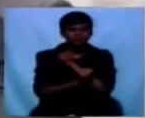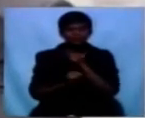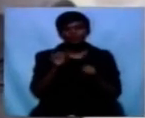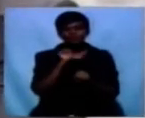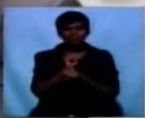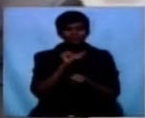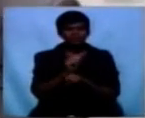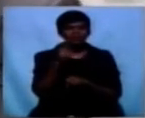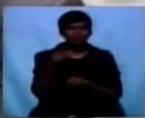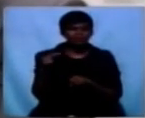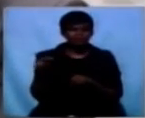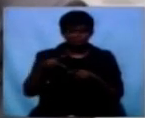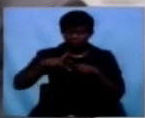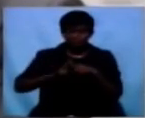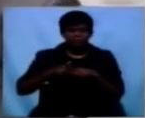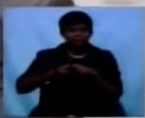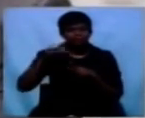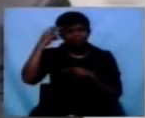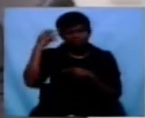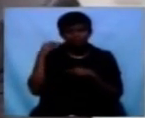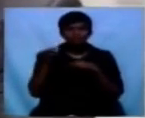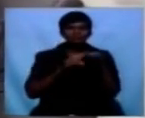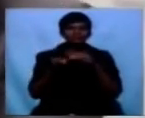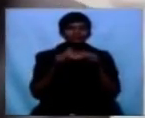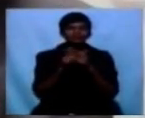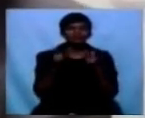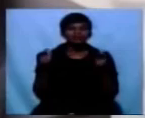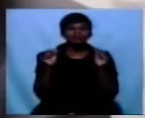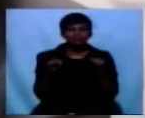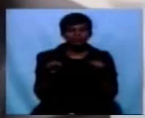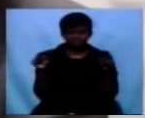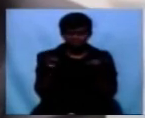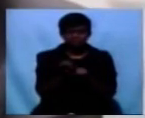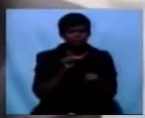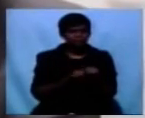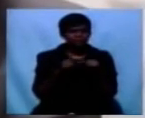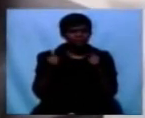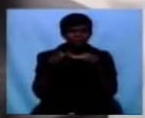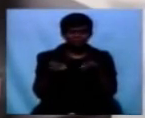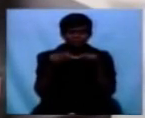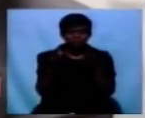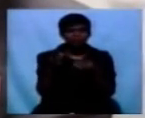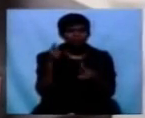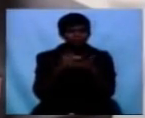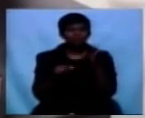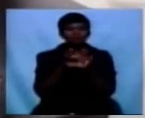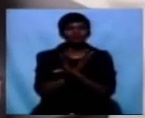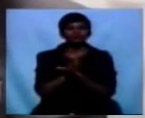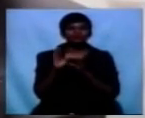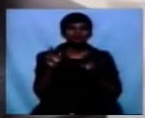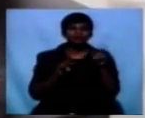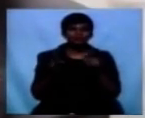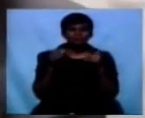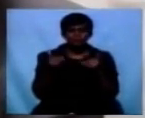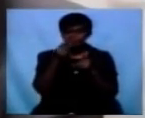property maintenance, office management, it would have been huge. And then the efficiency and the delivery that the Zambian people are